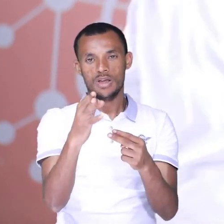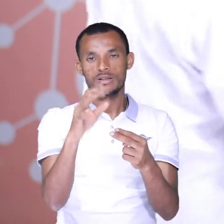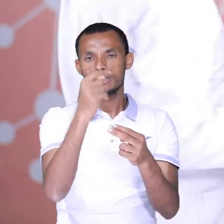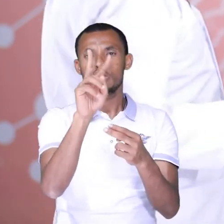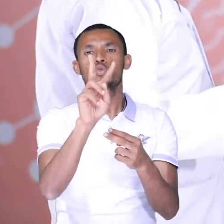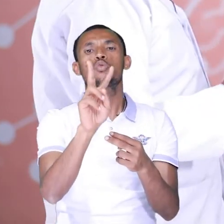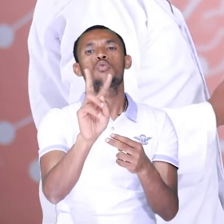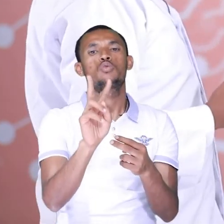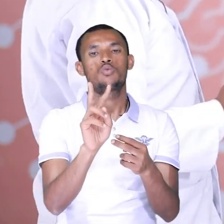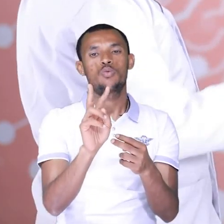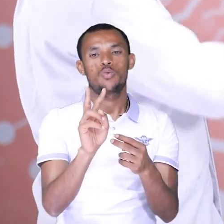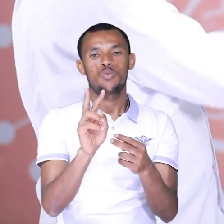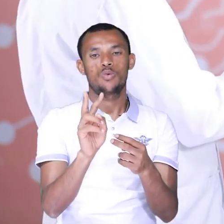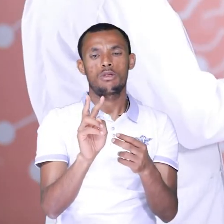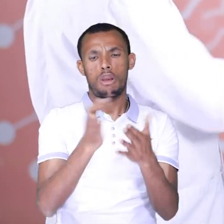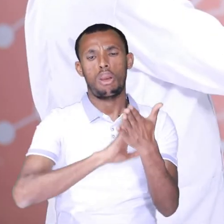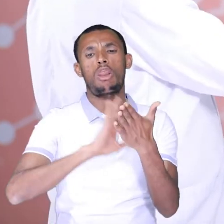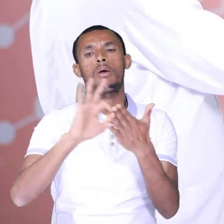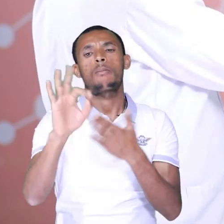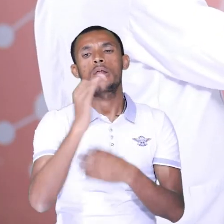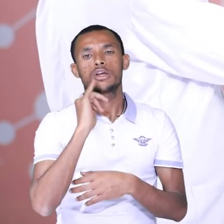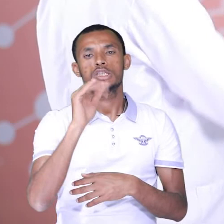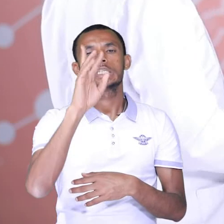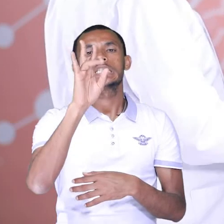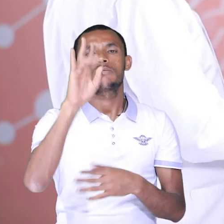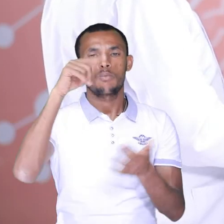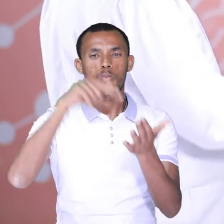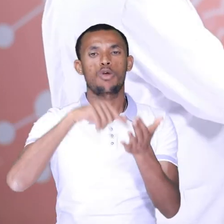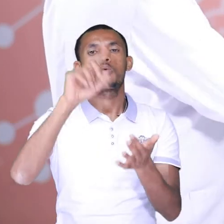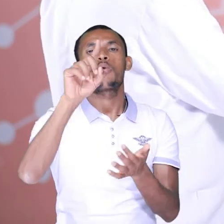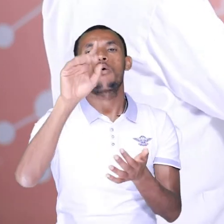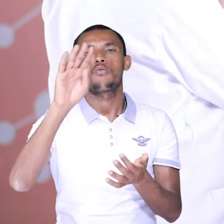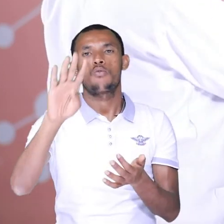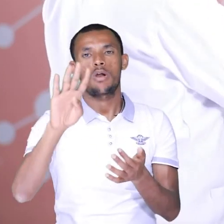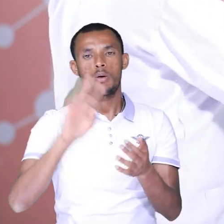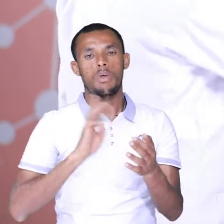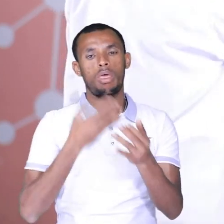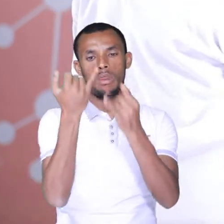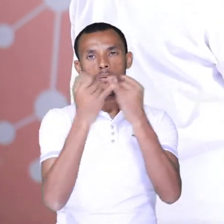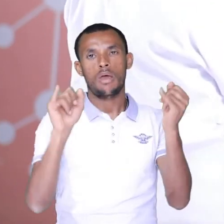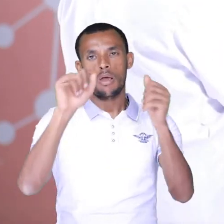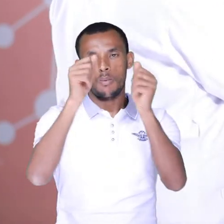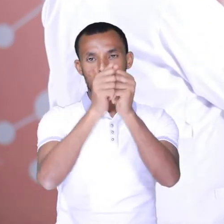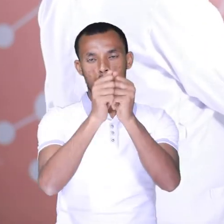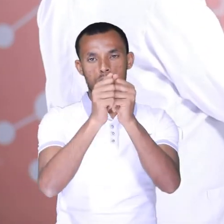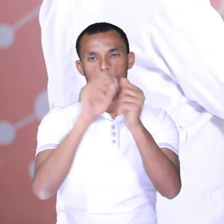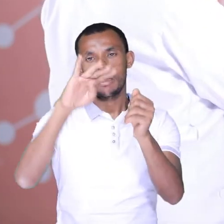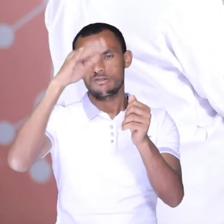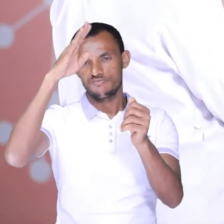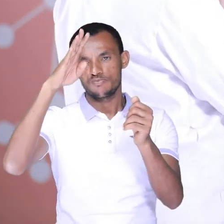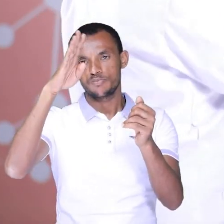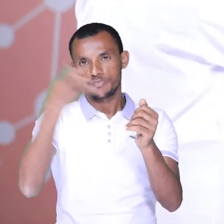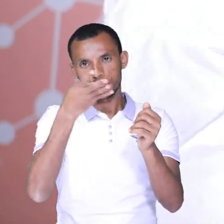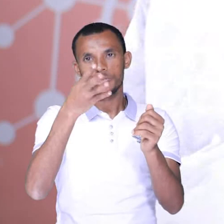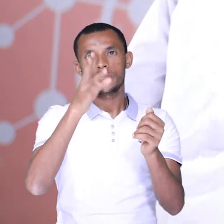the two numbers is 7.14. So we have to divide both by